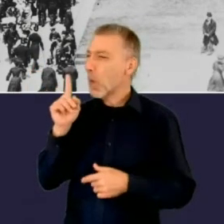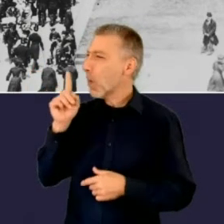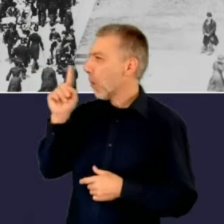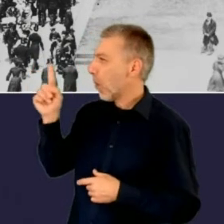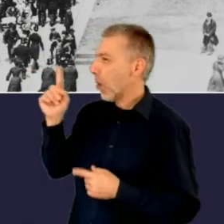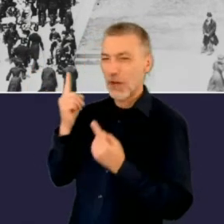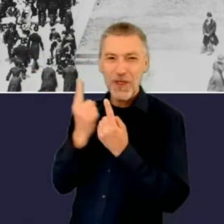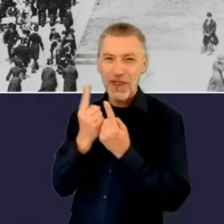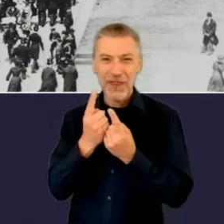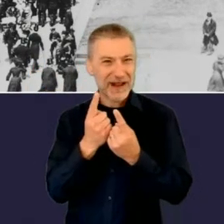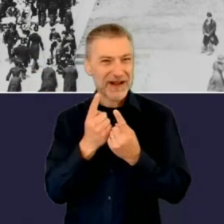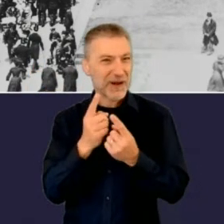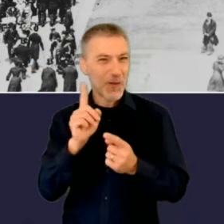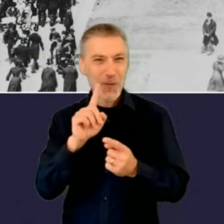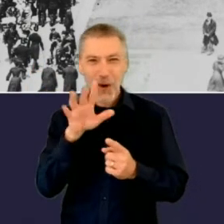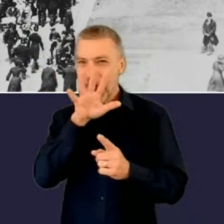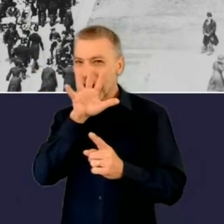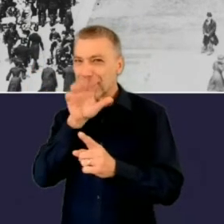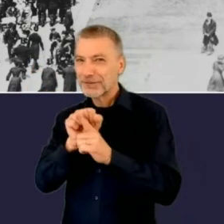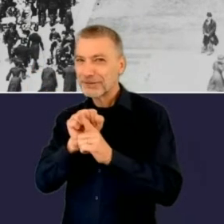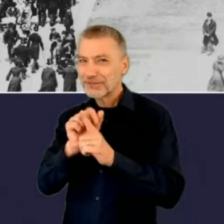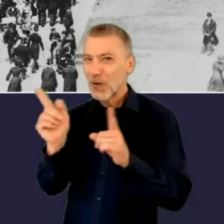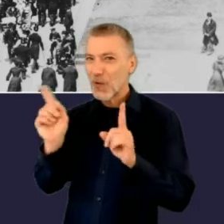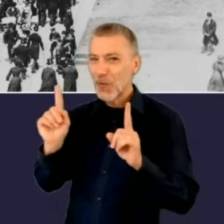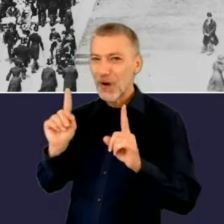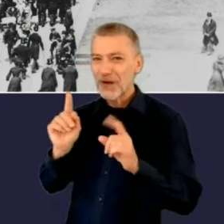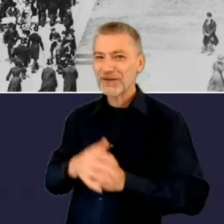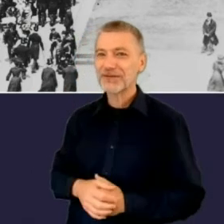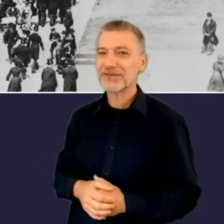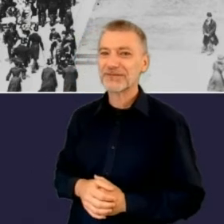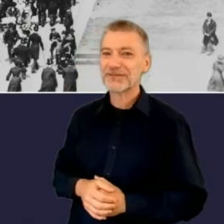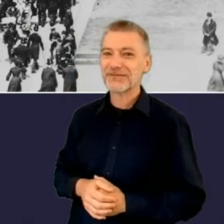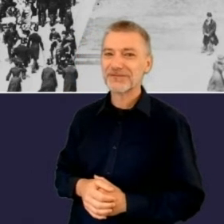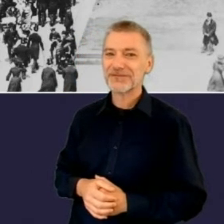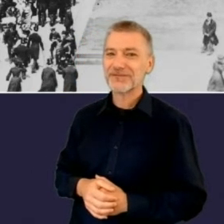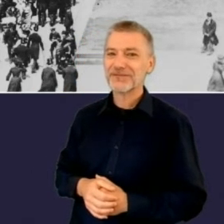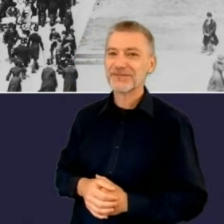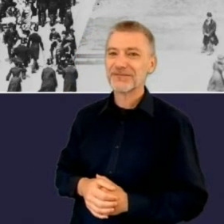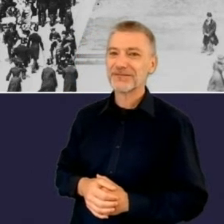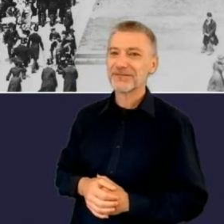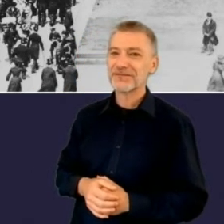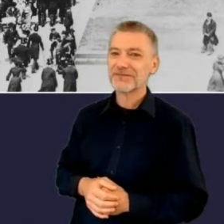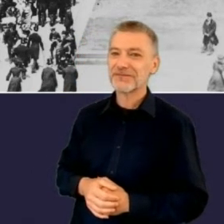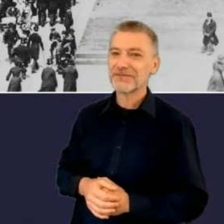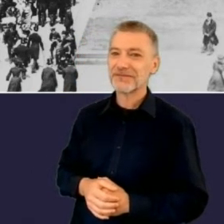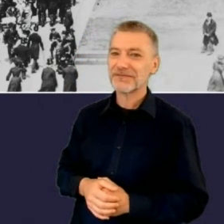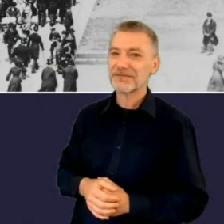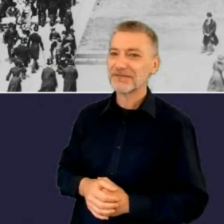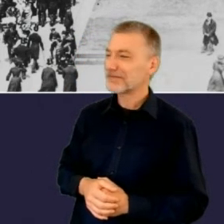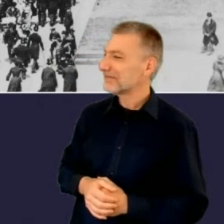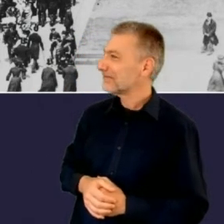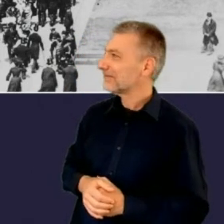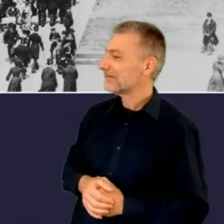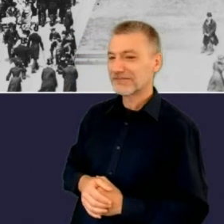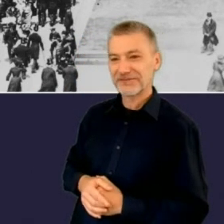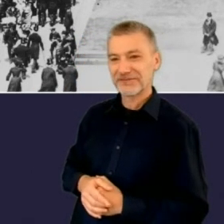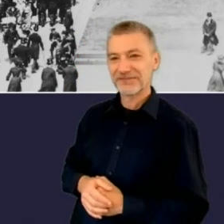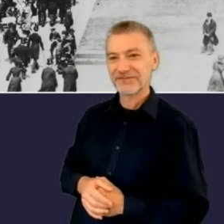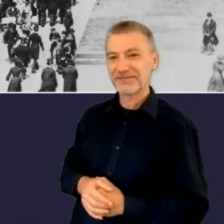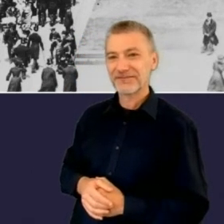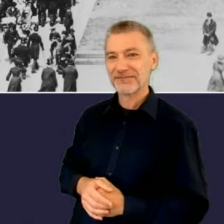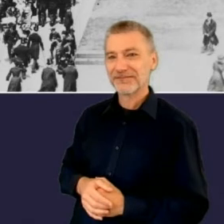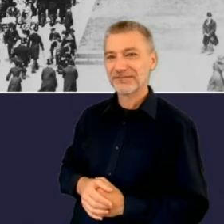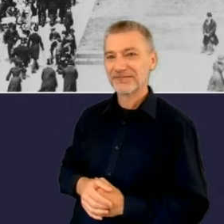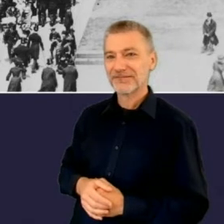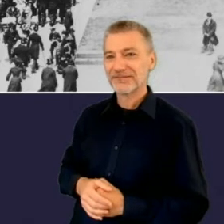that's different. There's one part that doesn't fit with the rest, and I'm going to make it a little bit easier. So if we go to the next picture, I've